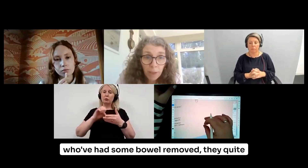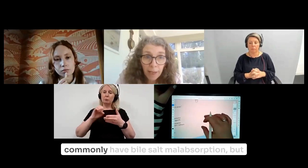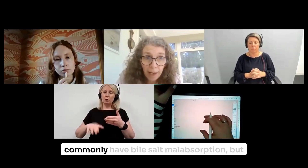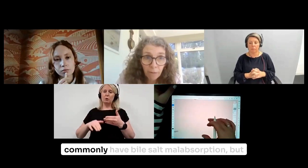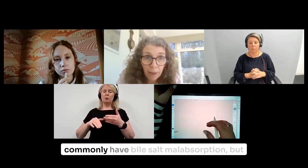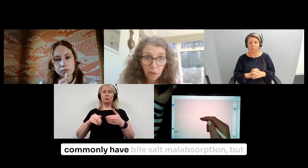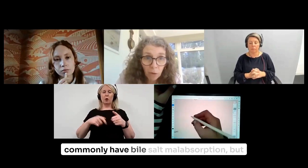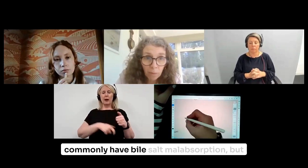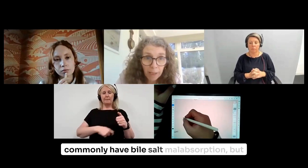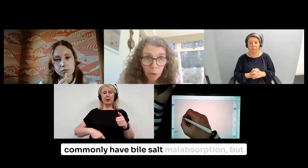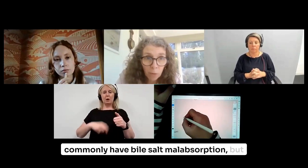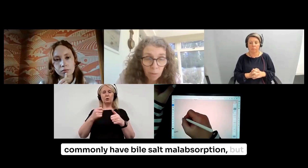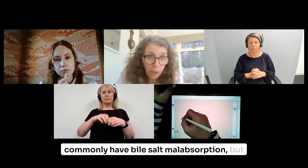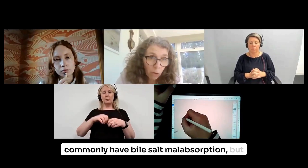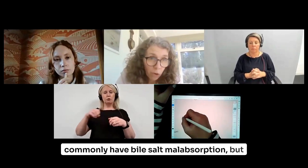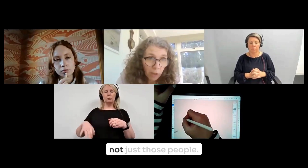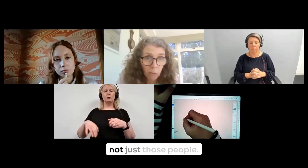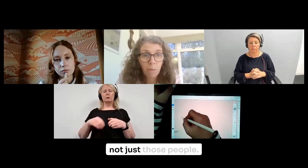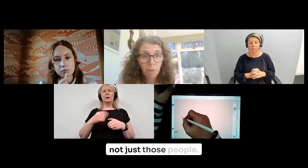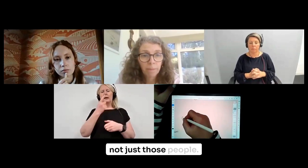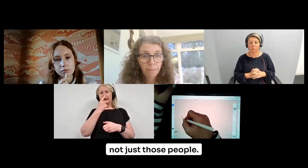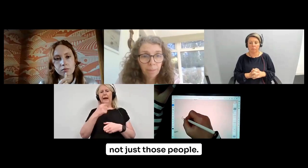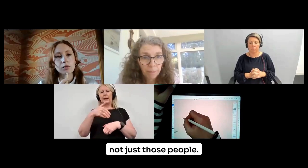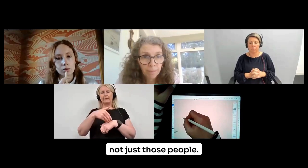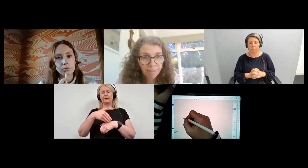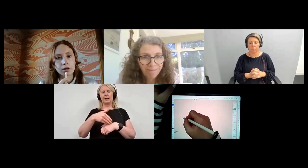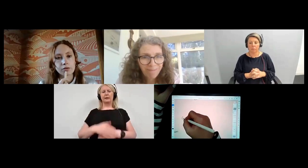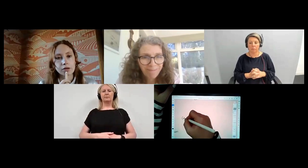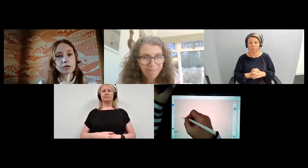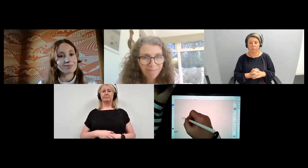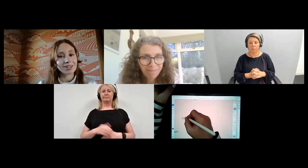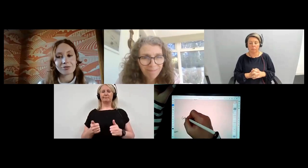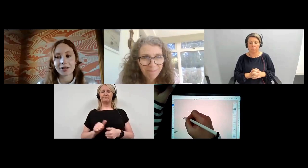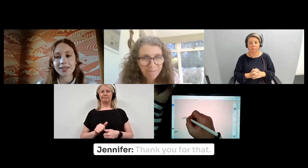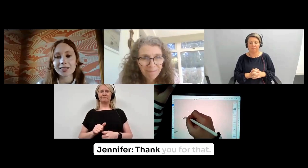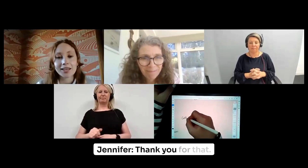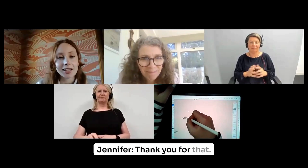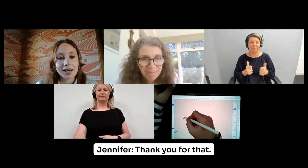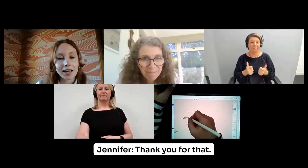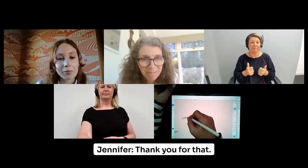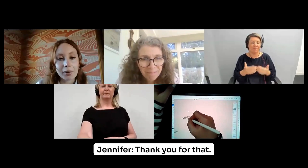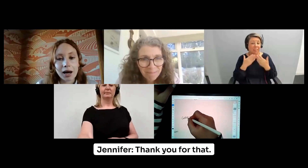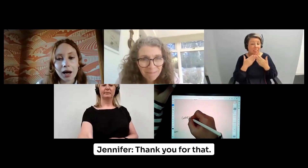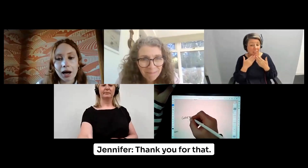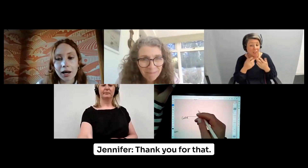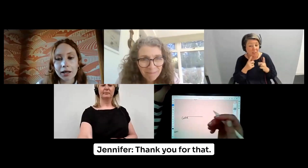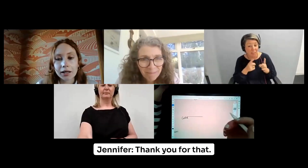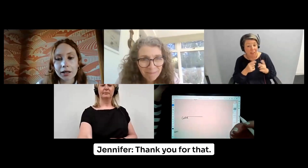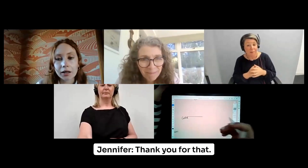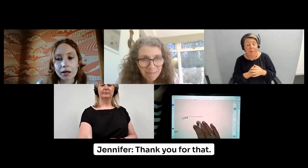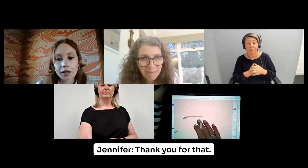they quite commonly have bile salt malabsorption, but not just those people. Perfect. Thank you for that.